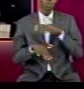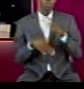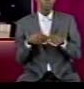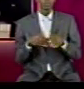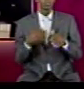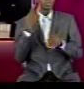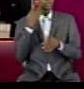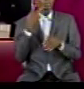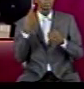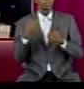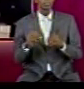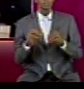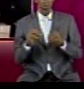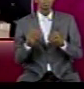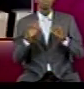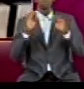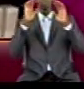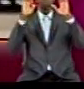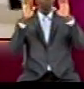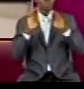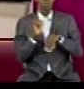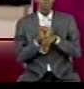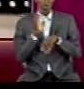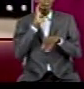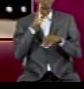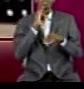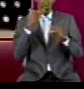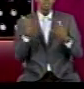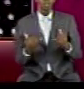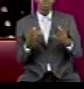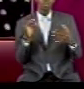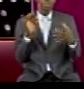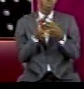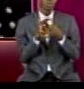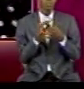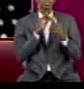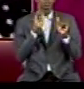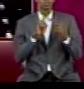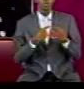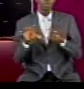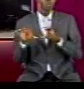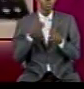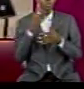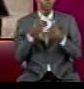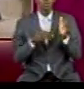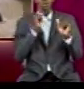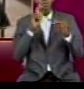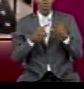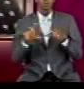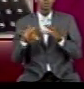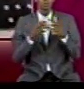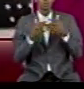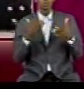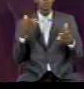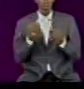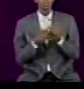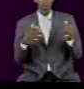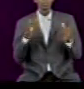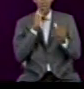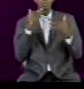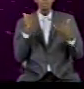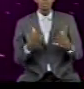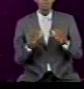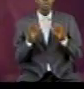miraculously, he is now turning, and the bones have joined. He's able to bend, and everything is now okay. Instantaneous